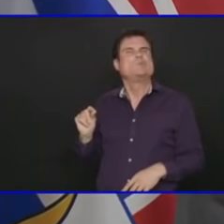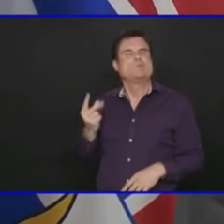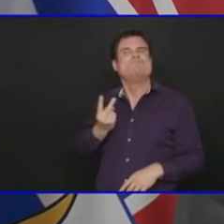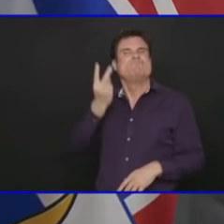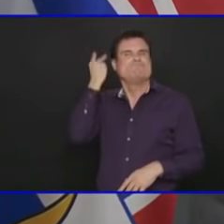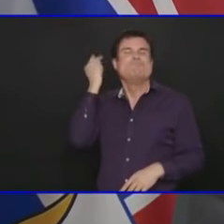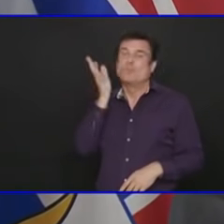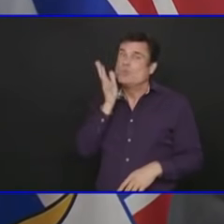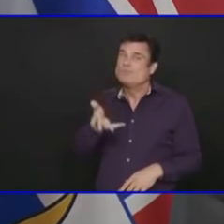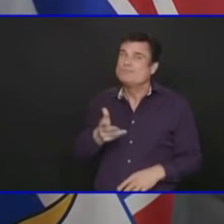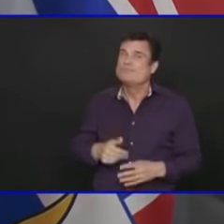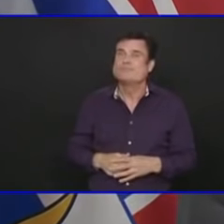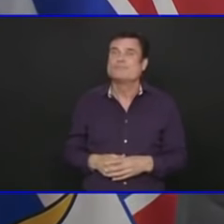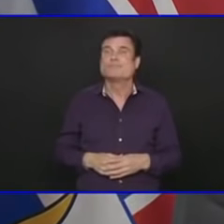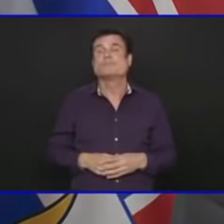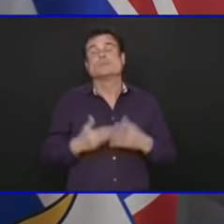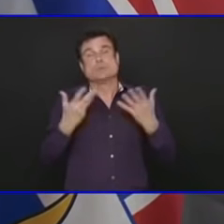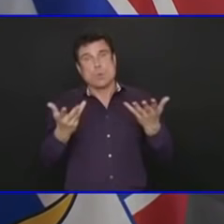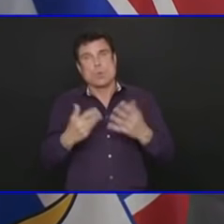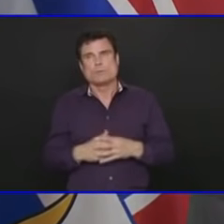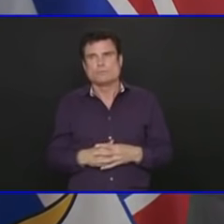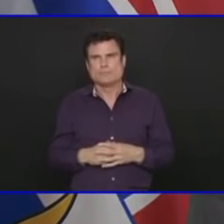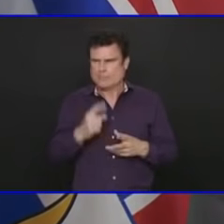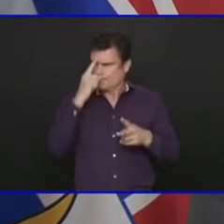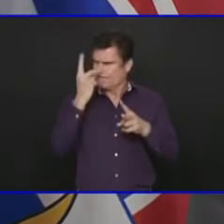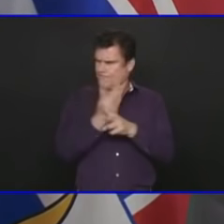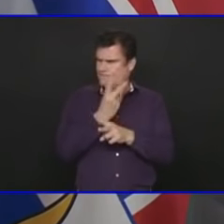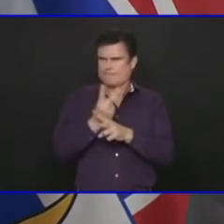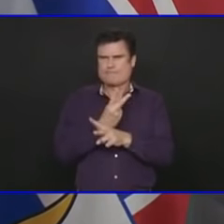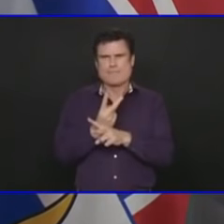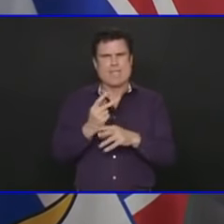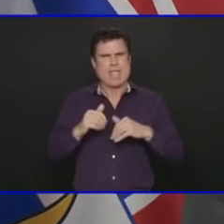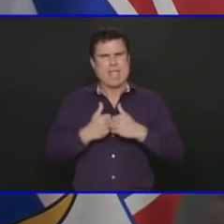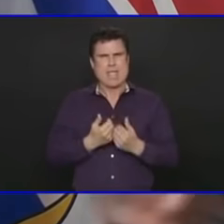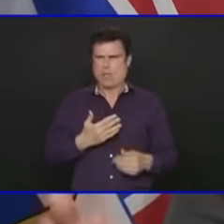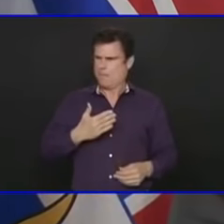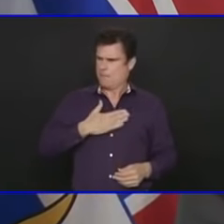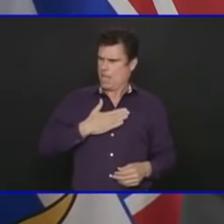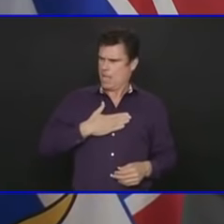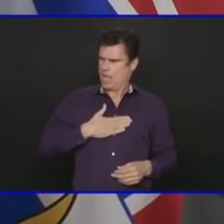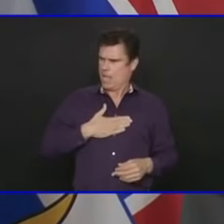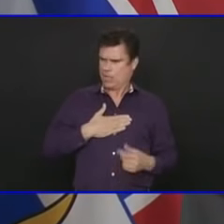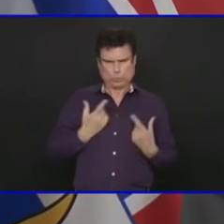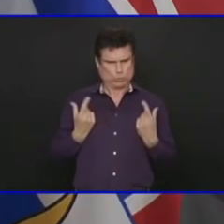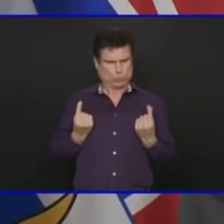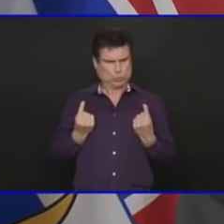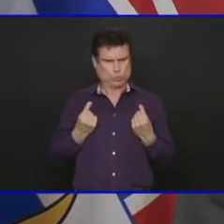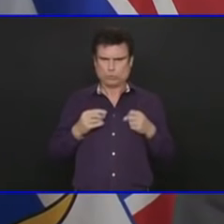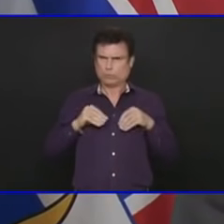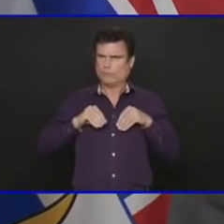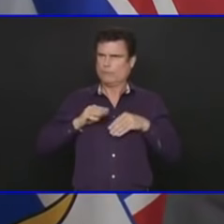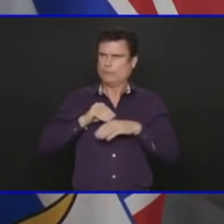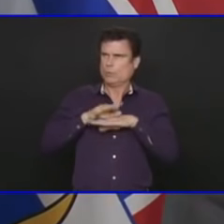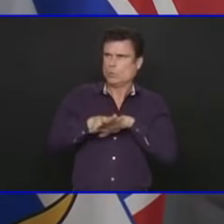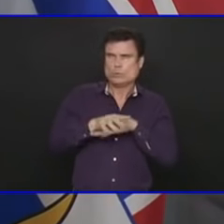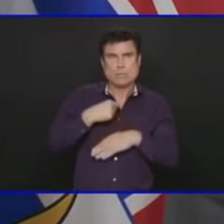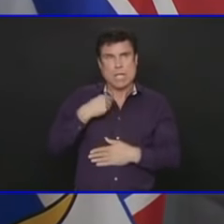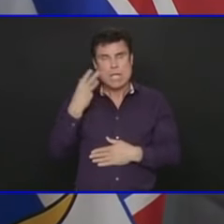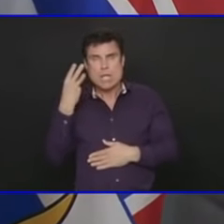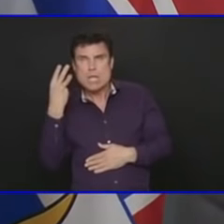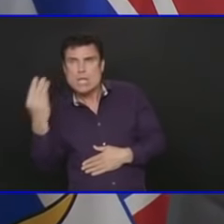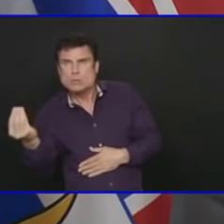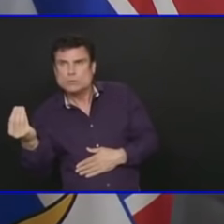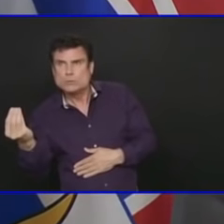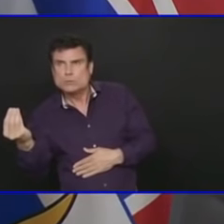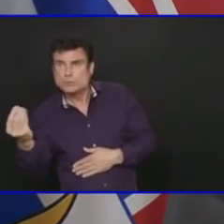doing essential errands. We've experienced effective measures to stop the spread and keep us safe. Engineering solutions, such as the plexiglass barriers